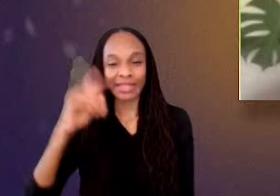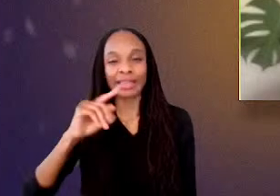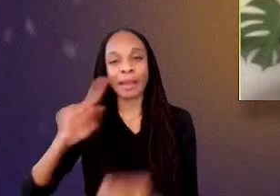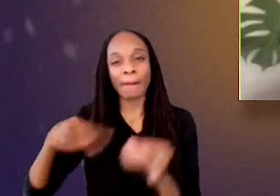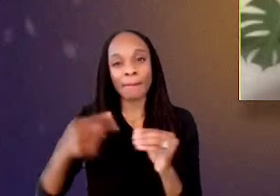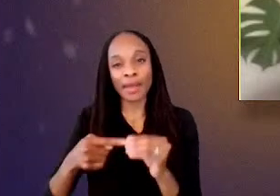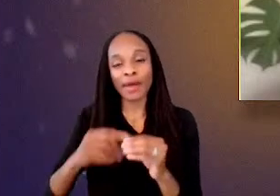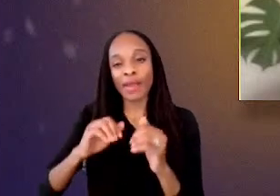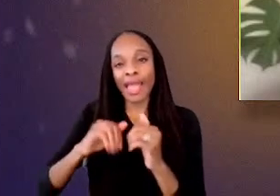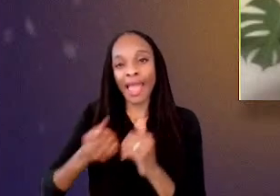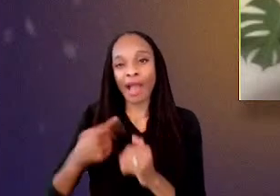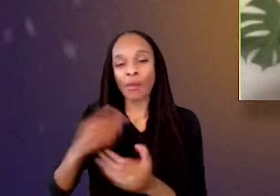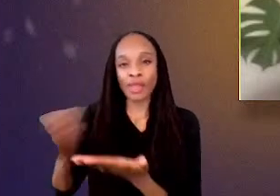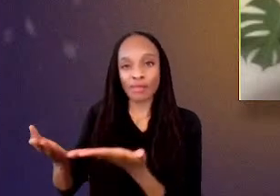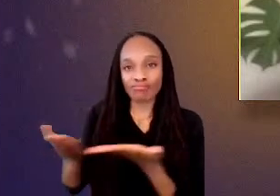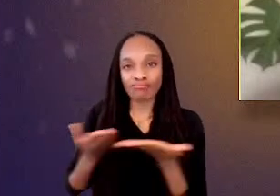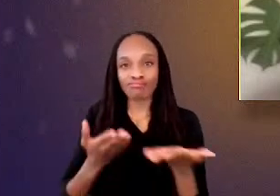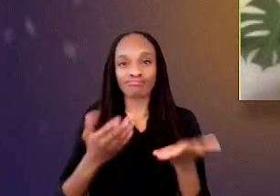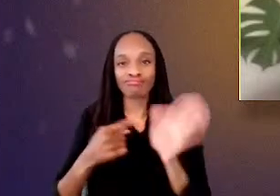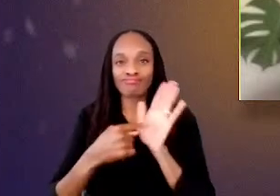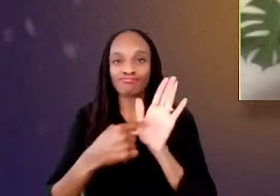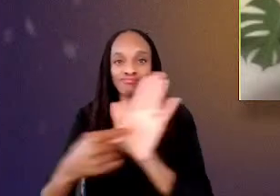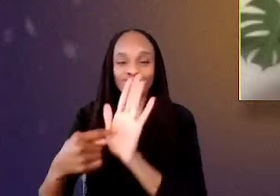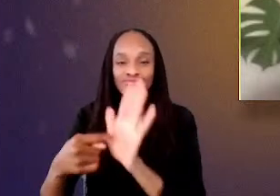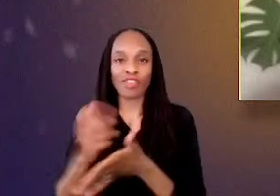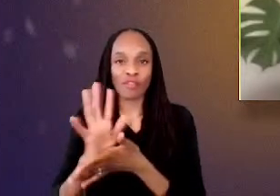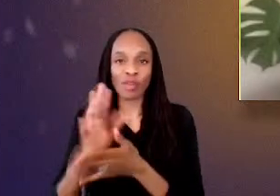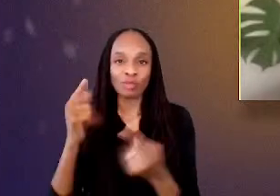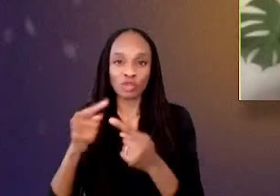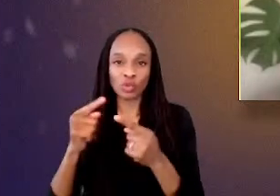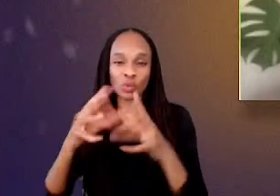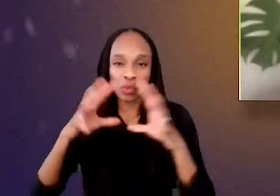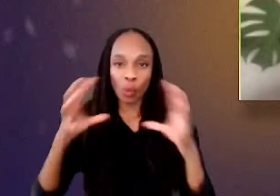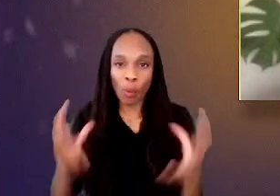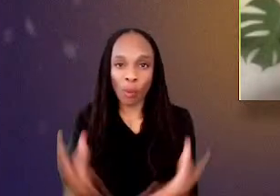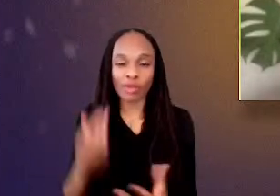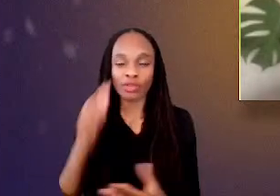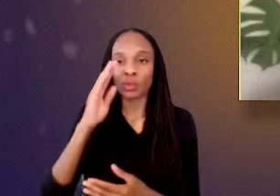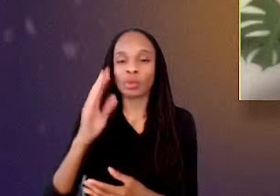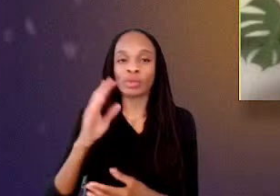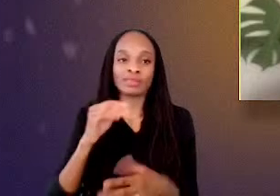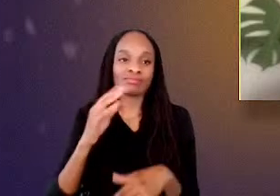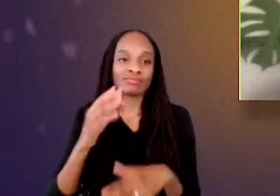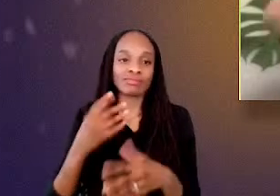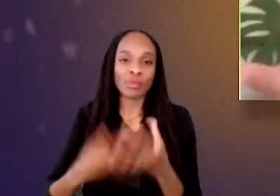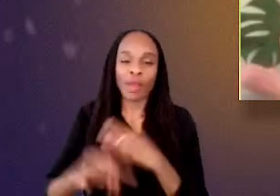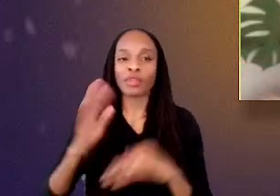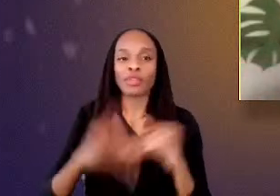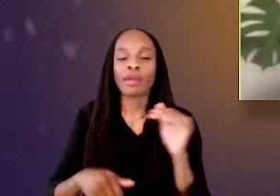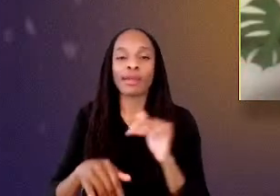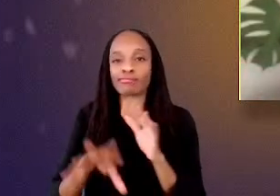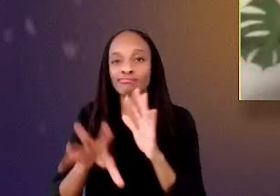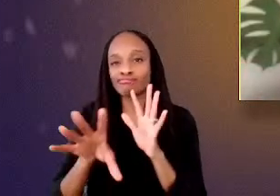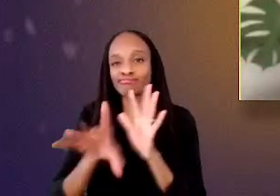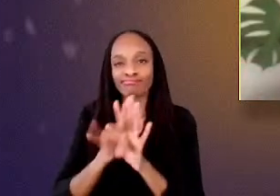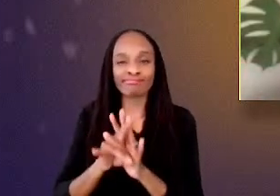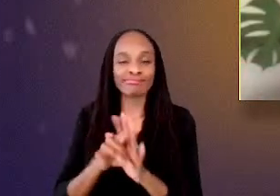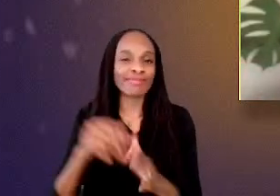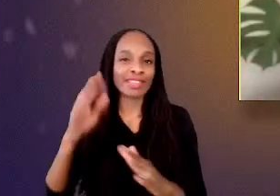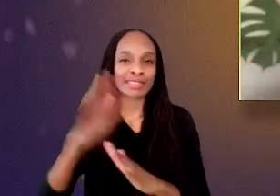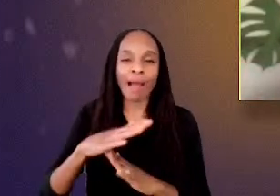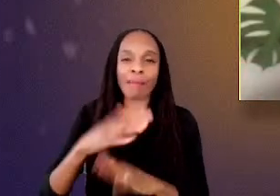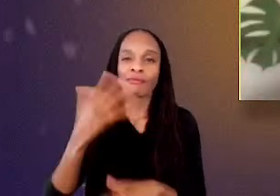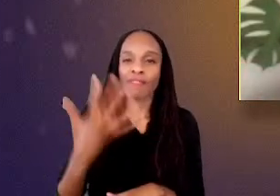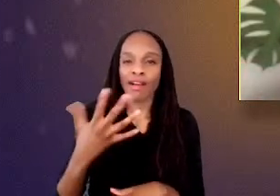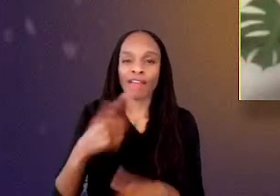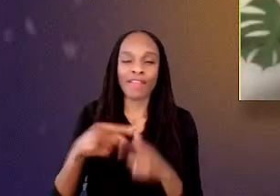how we bring films out to the world than let's just go, we're going to shoot for the top five and then take what's left. Because there's a lot of,